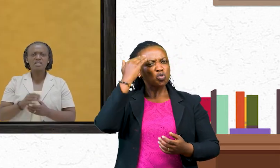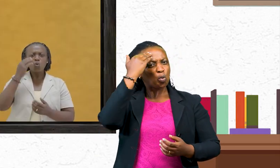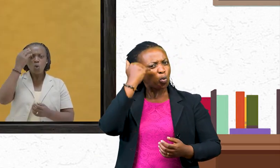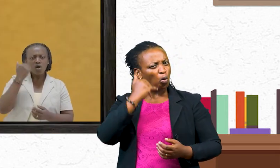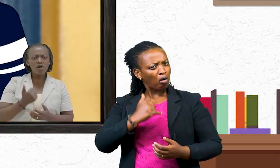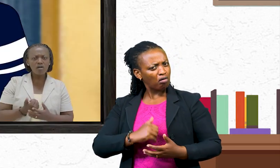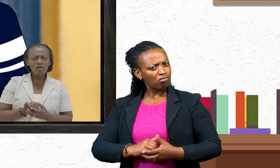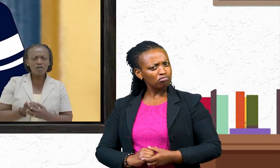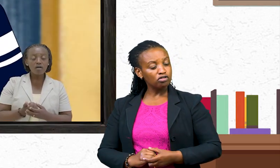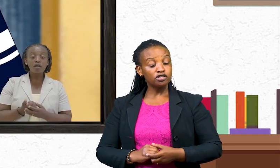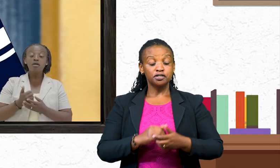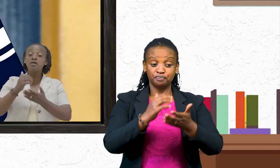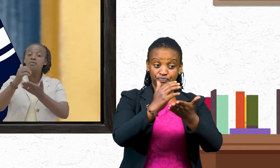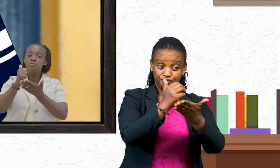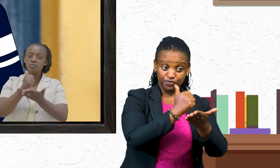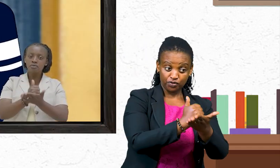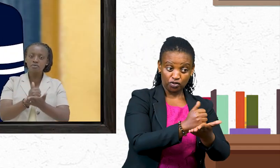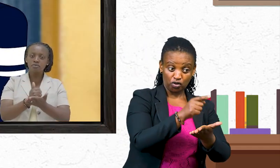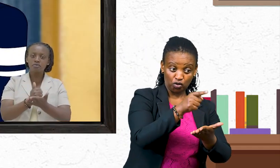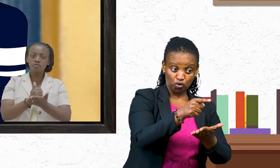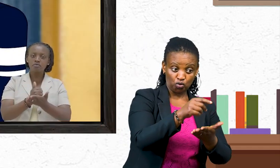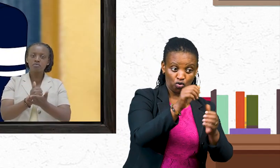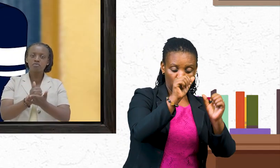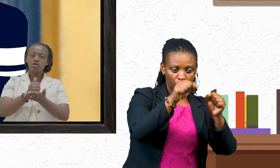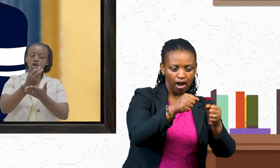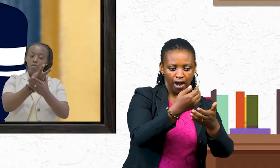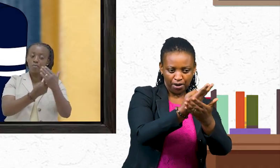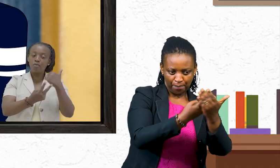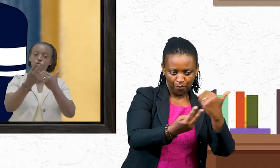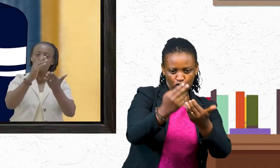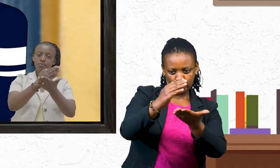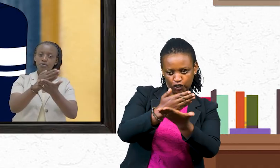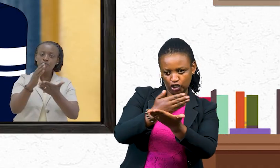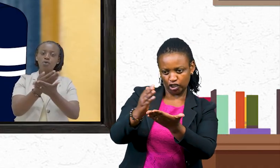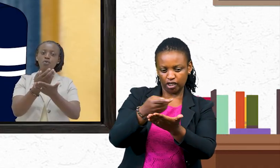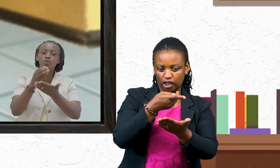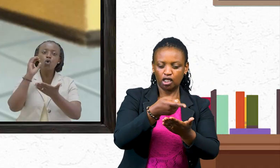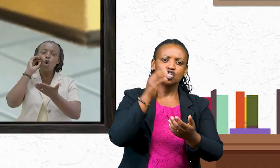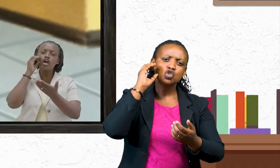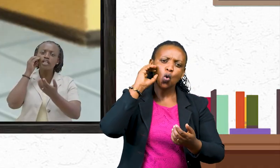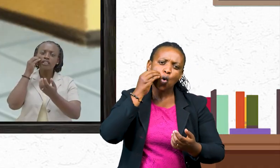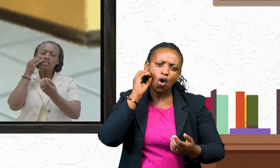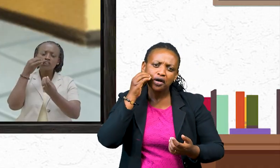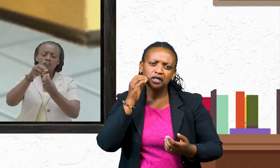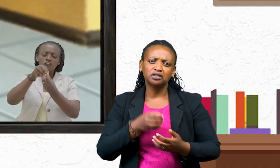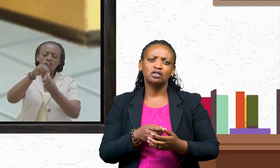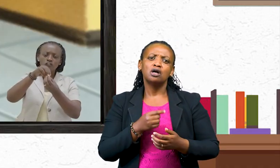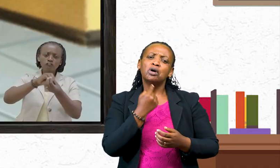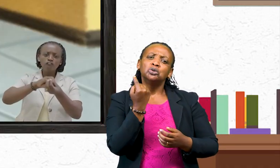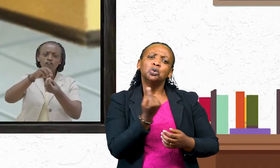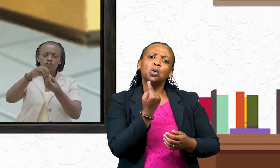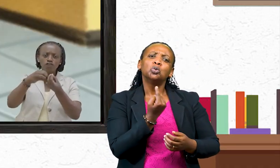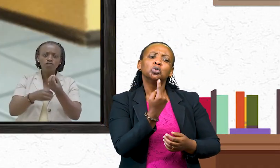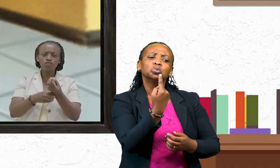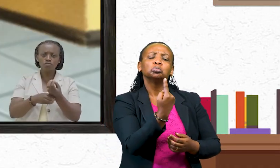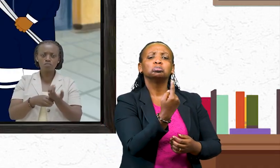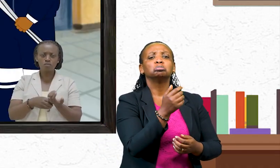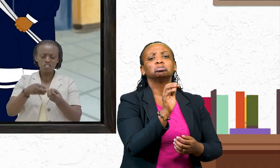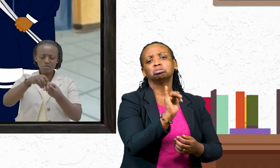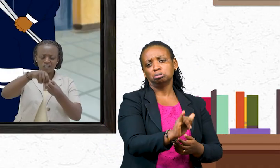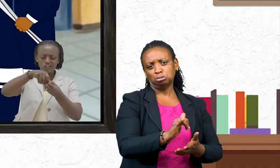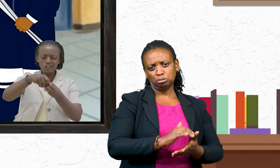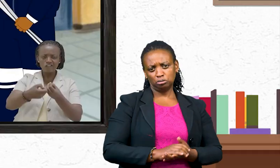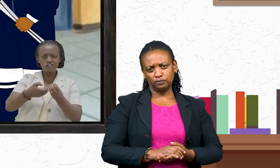But why? Because you can both share this orange. But it is the only orange